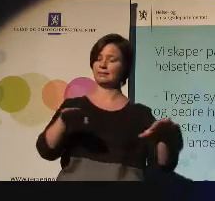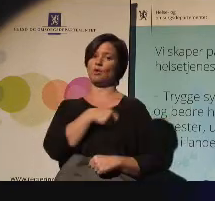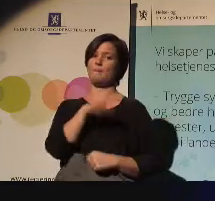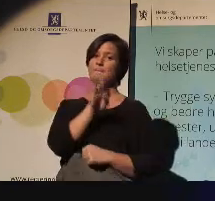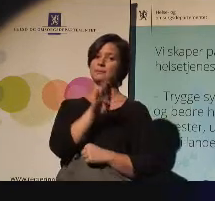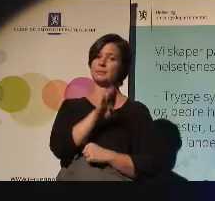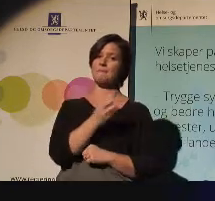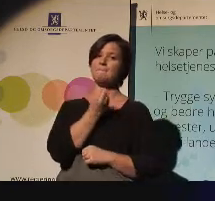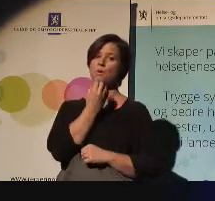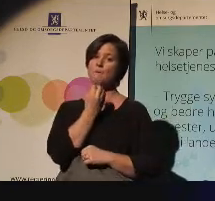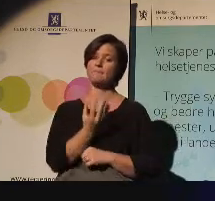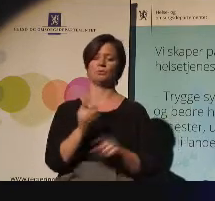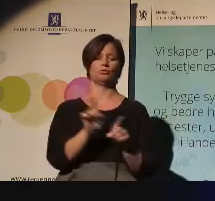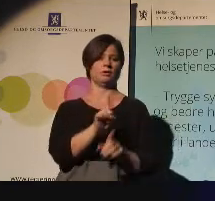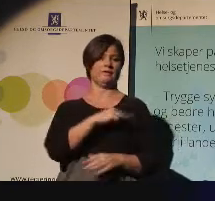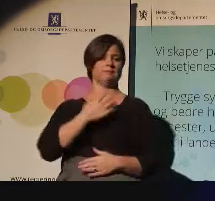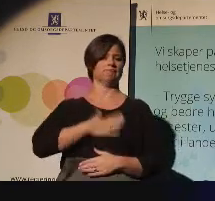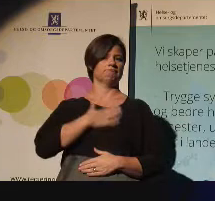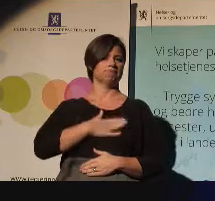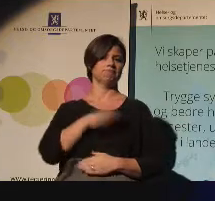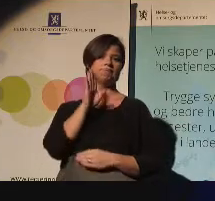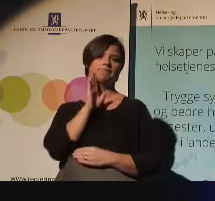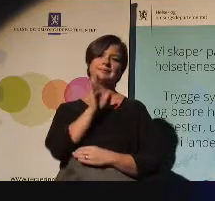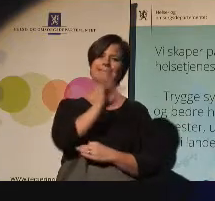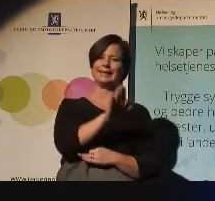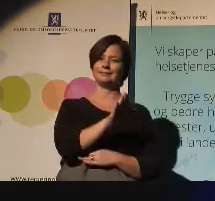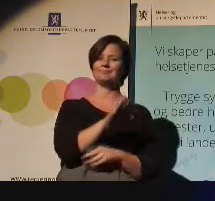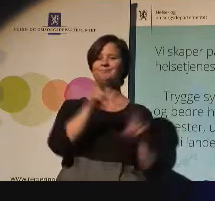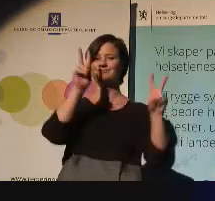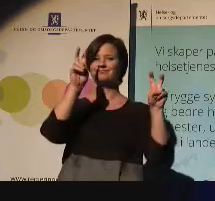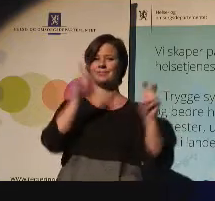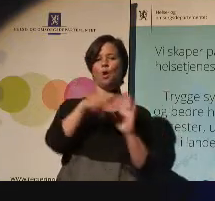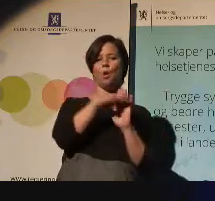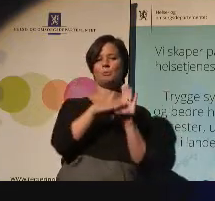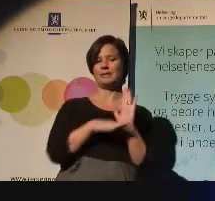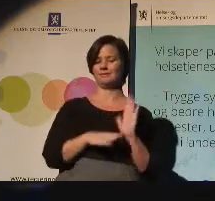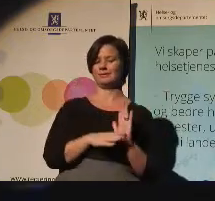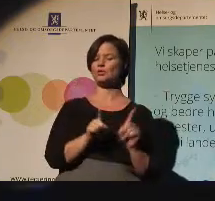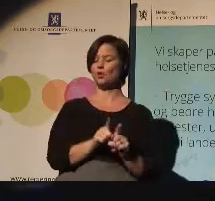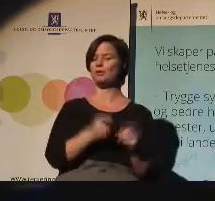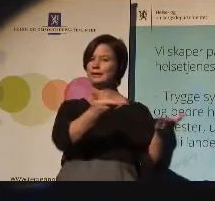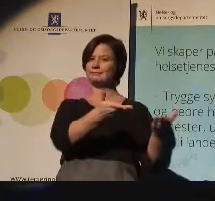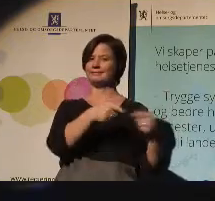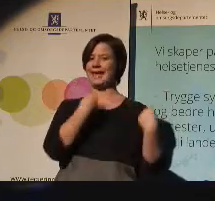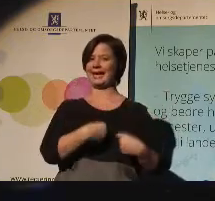to listen to your recipe. A warm welcome.